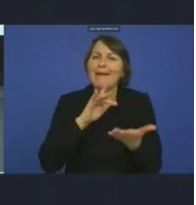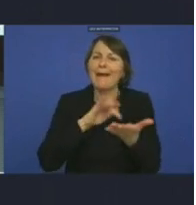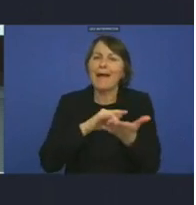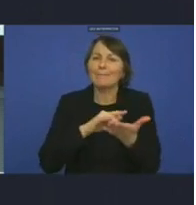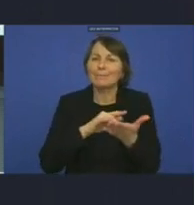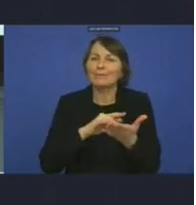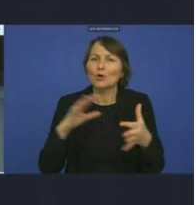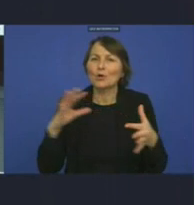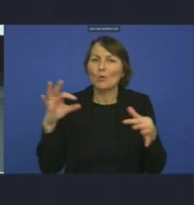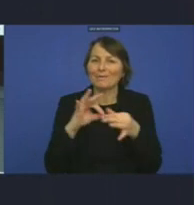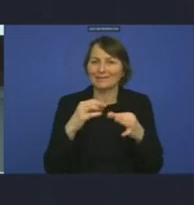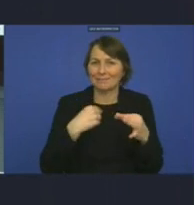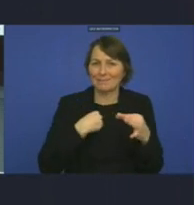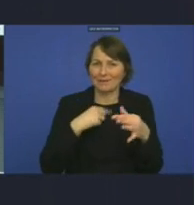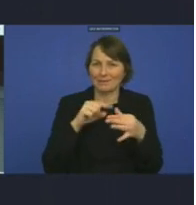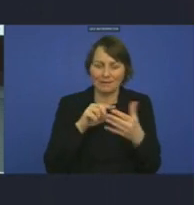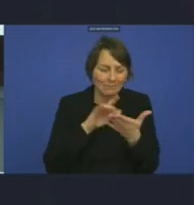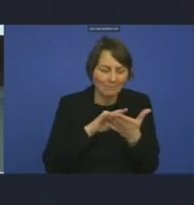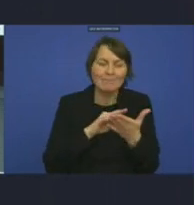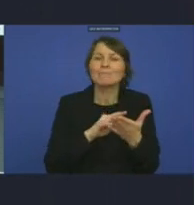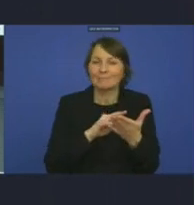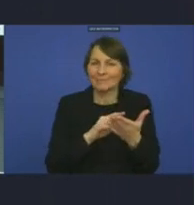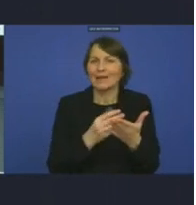to reply to all of you. Thank you.